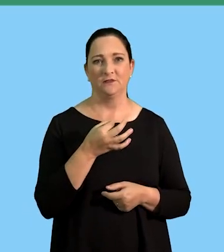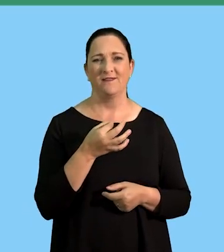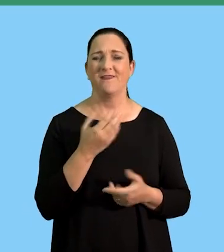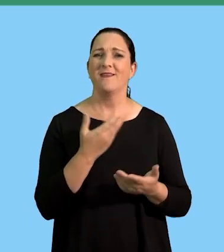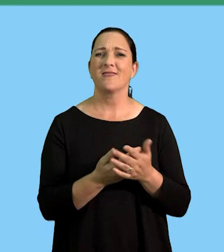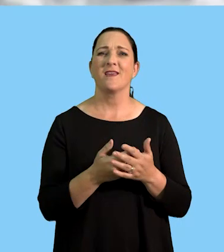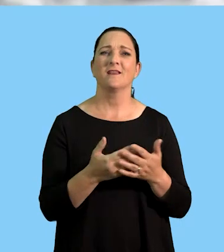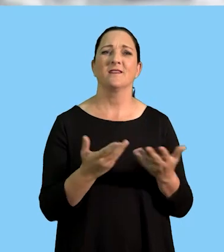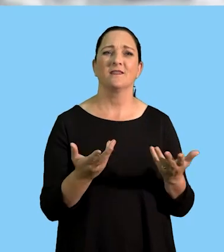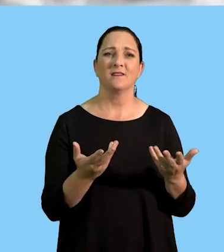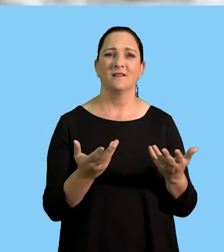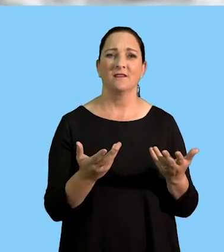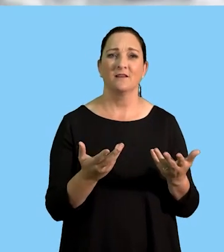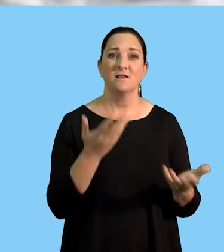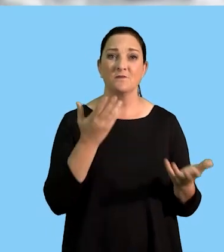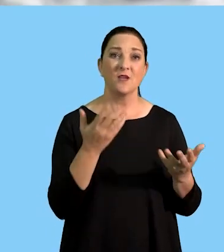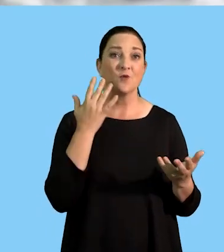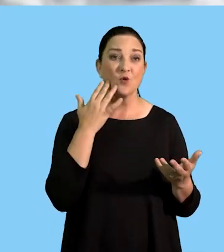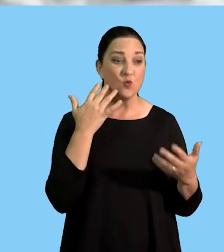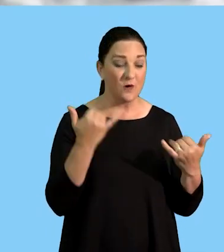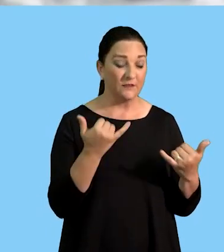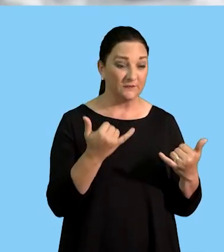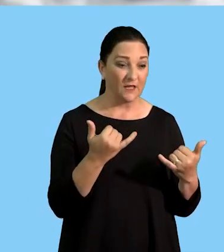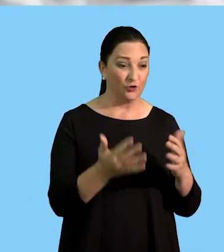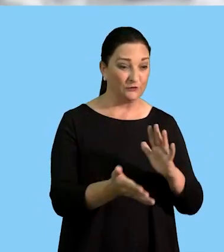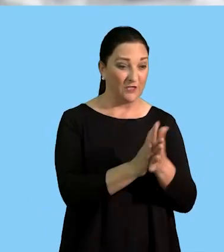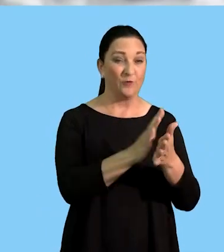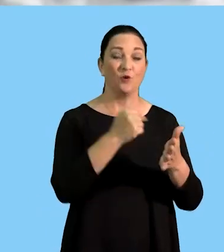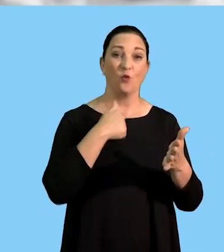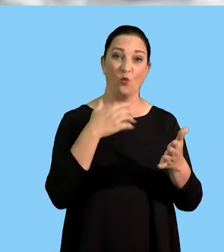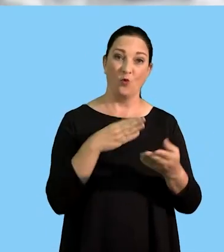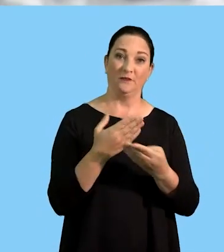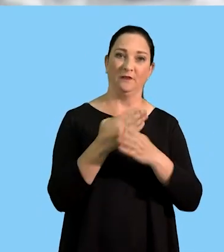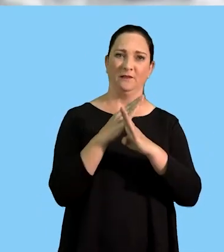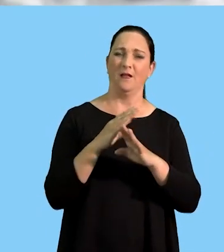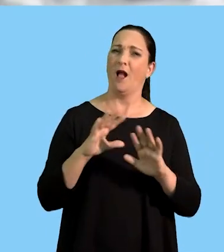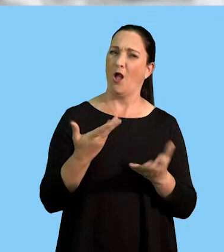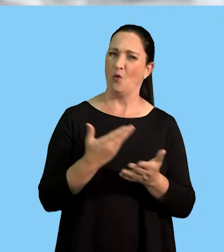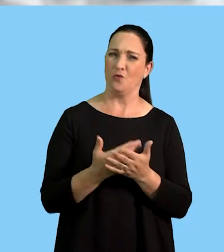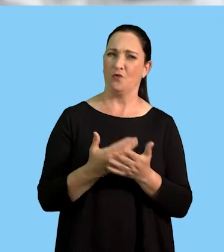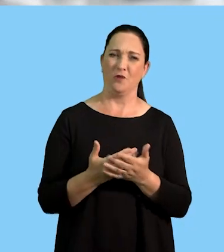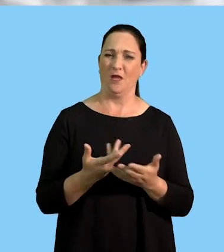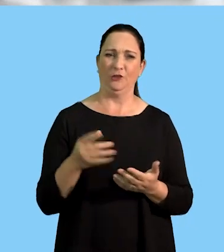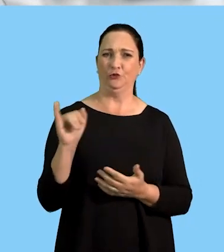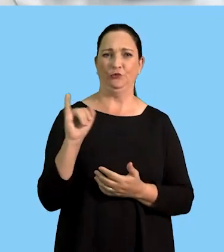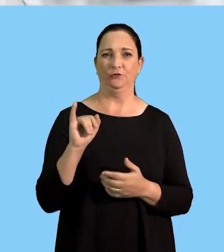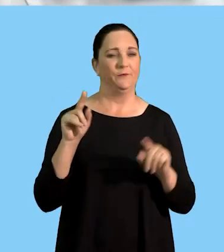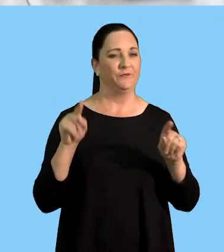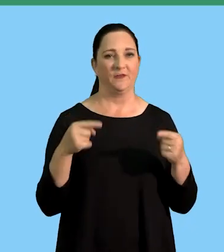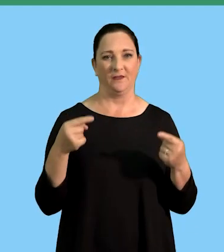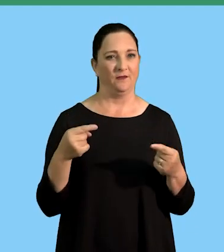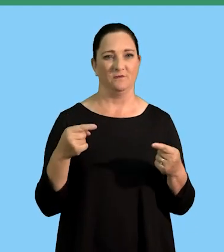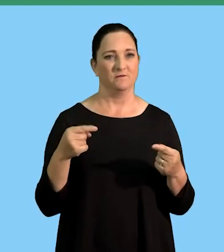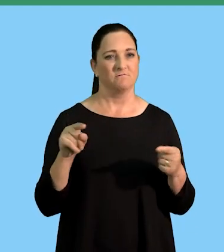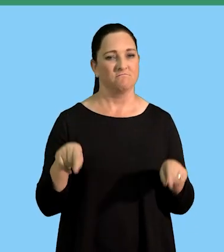to is actually the event that the business is trying to prevent. So you cannot take insurance on damage. So damage